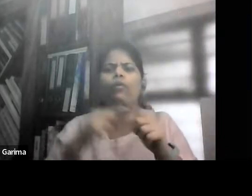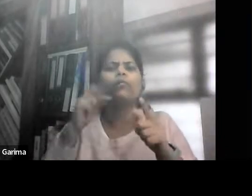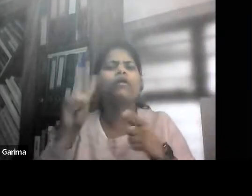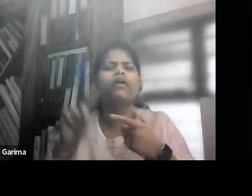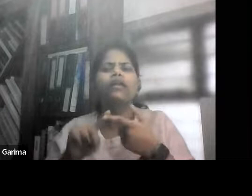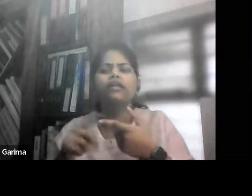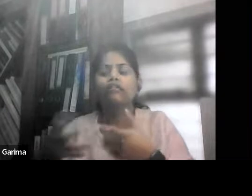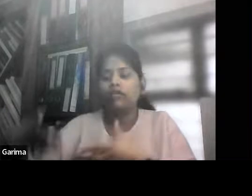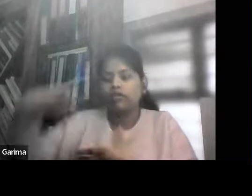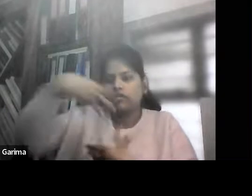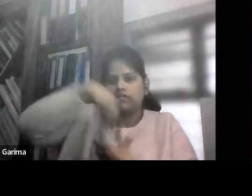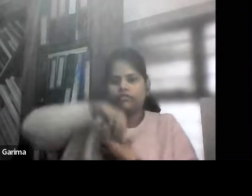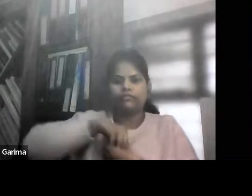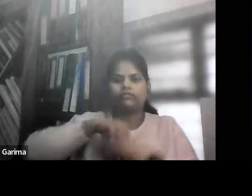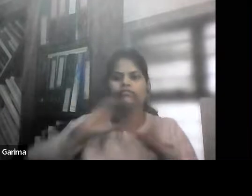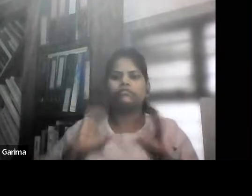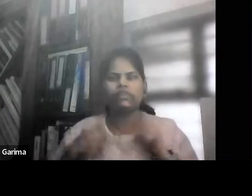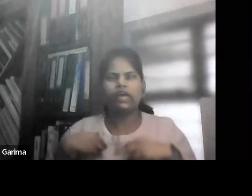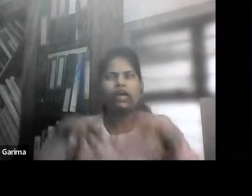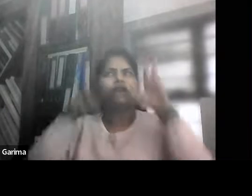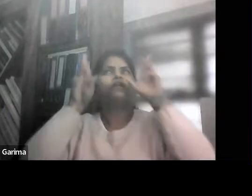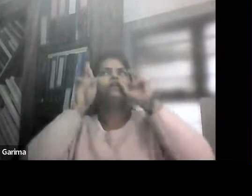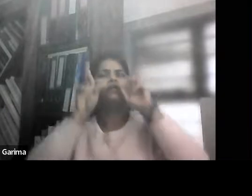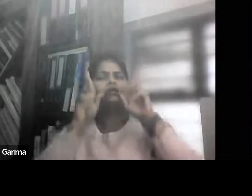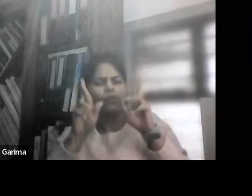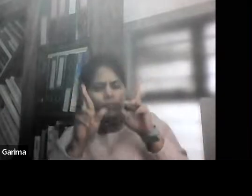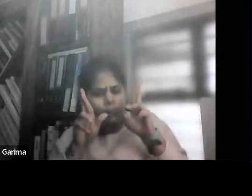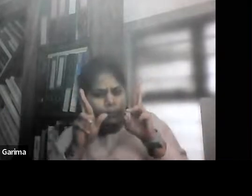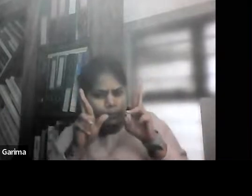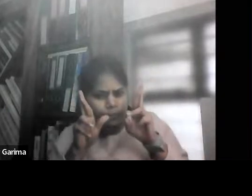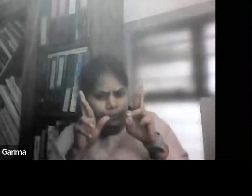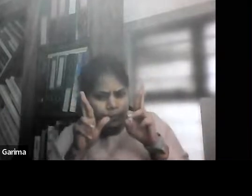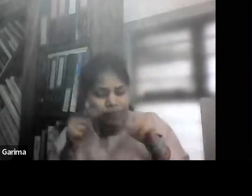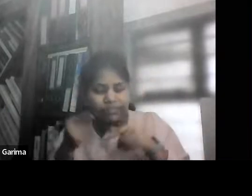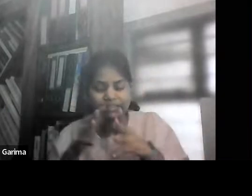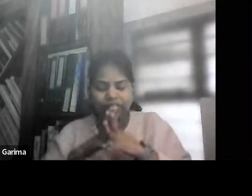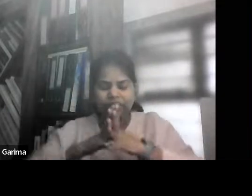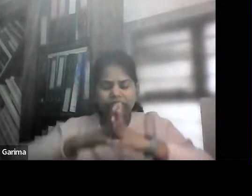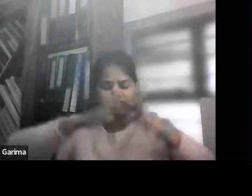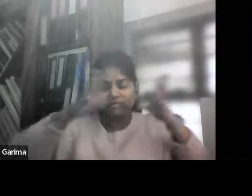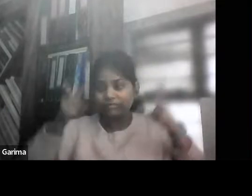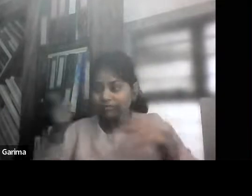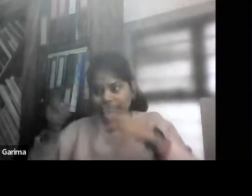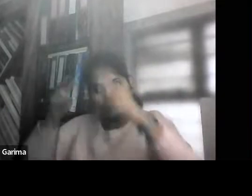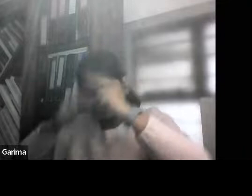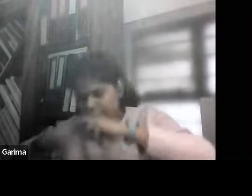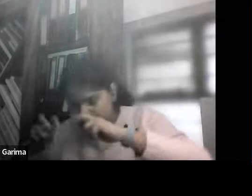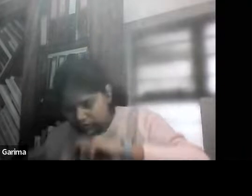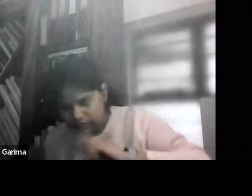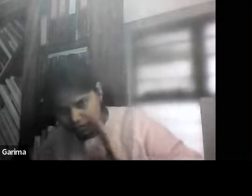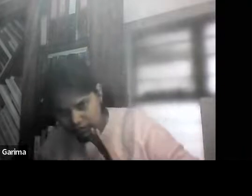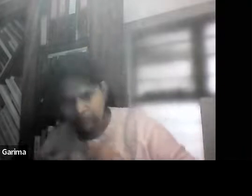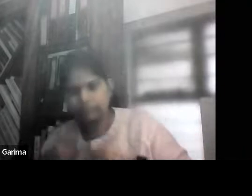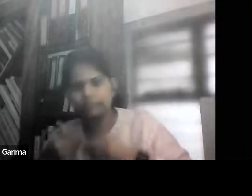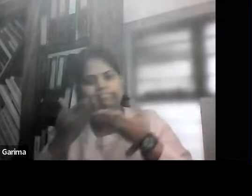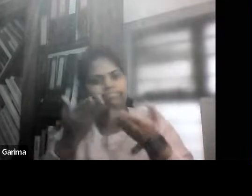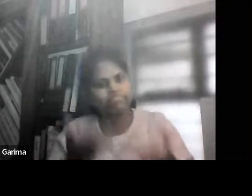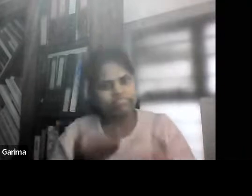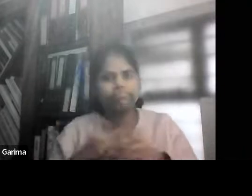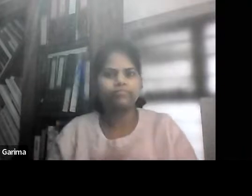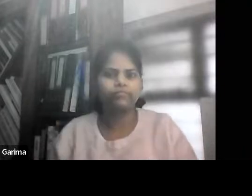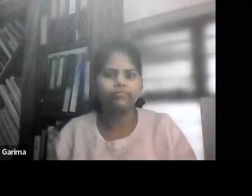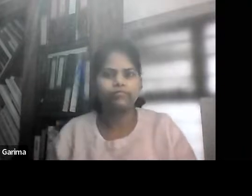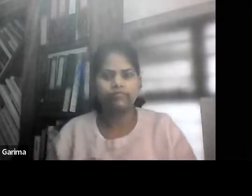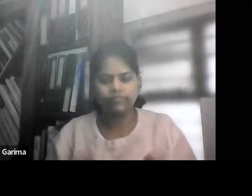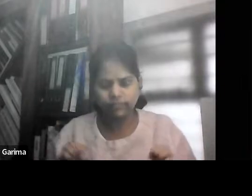I guess this presentation is a part of the larger research that she is undertaking. Over to you, Suman. We are starting at